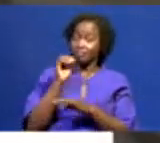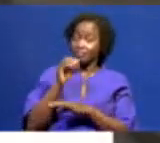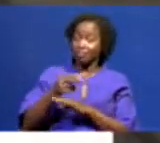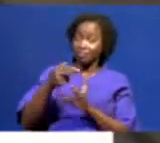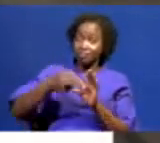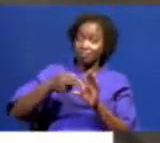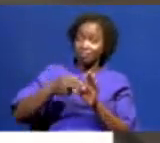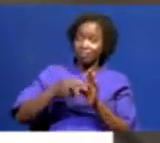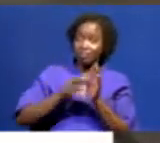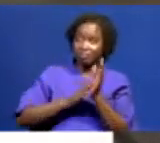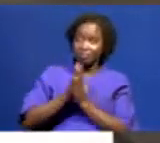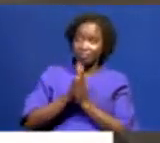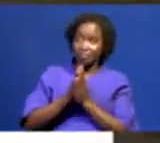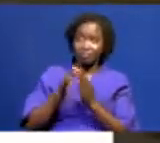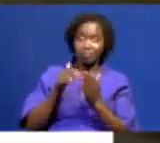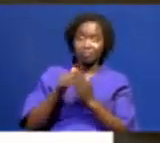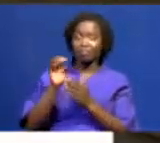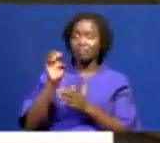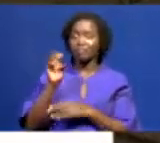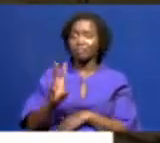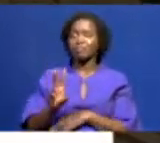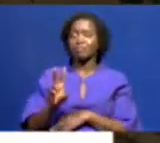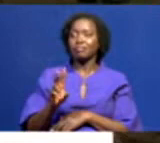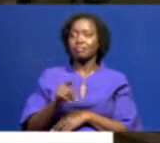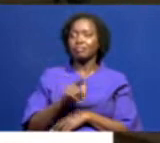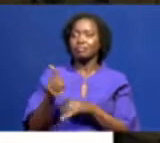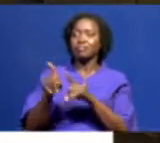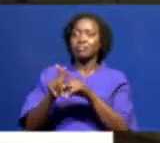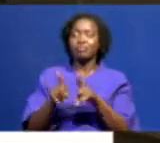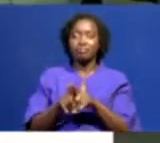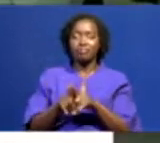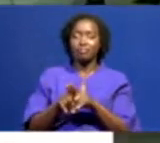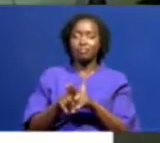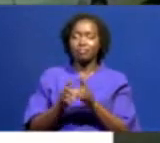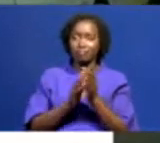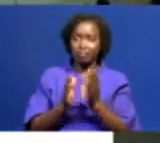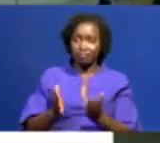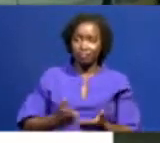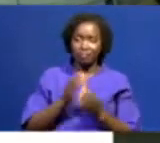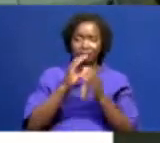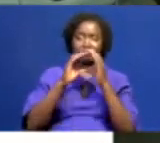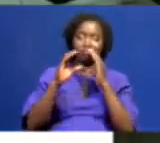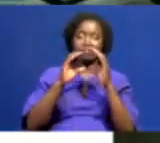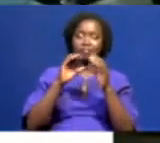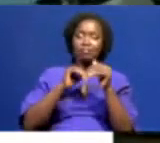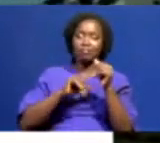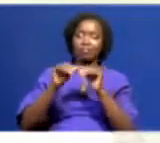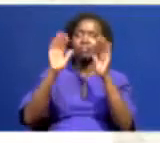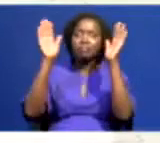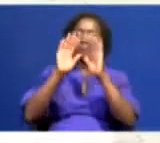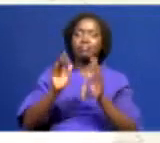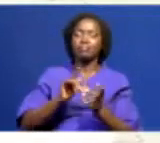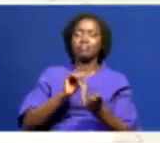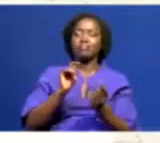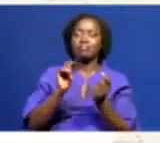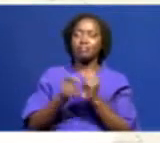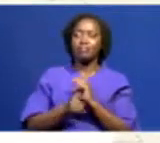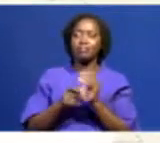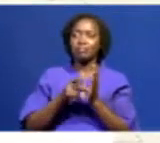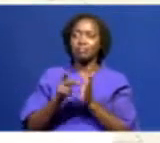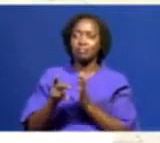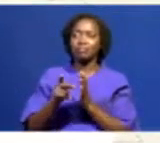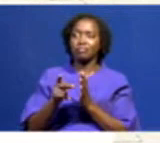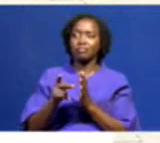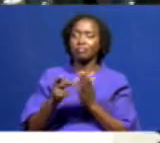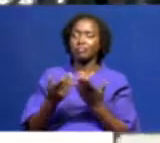hype about hybrids and EVs. This has also been buoyed by the conversation around climate change. The prices of